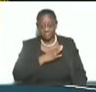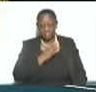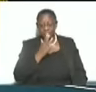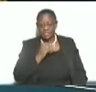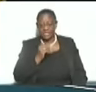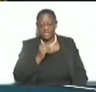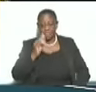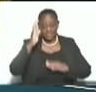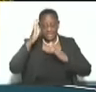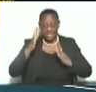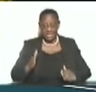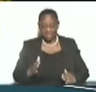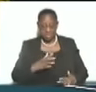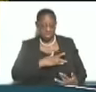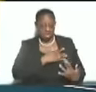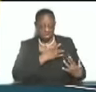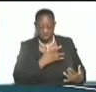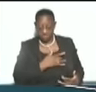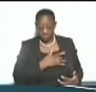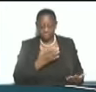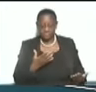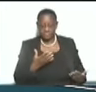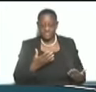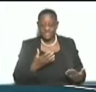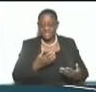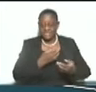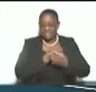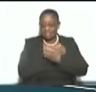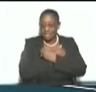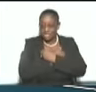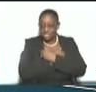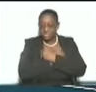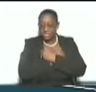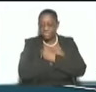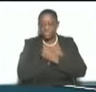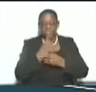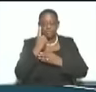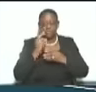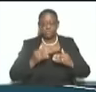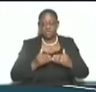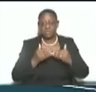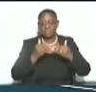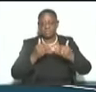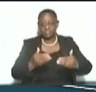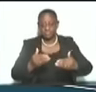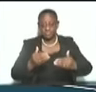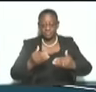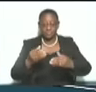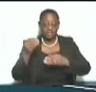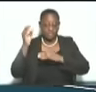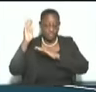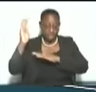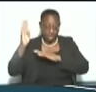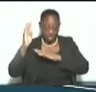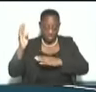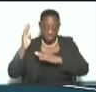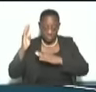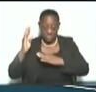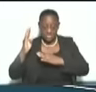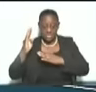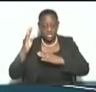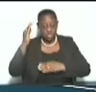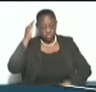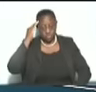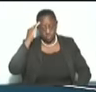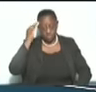heart. His passion for advancing a modern Bahamas was well known during his many